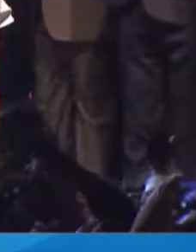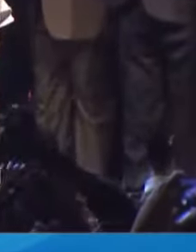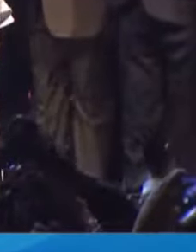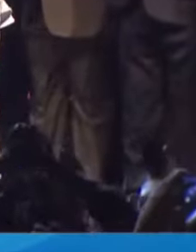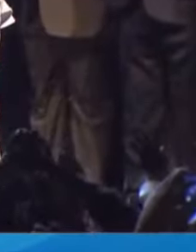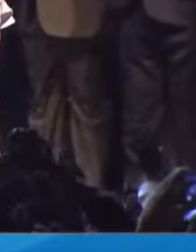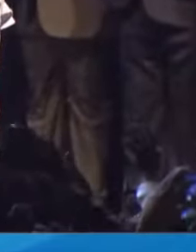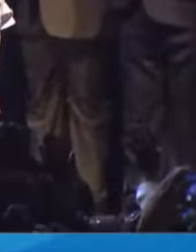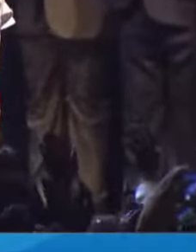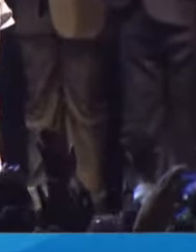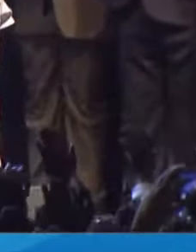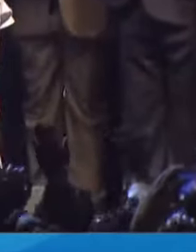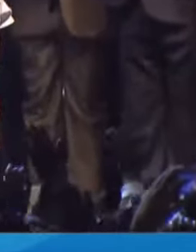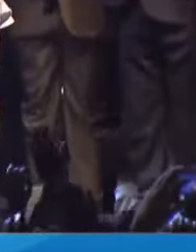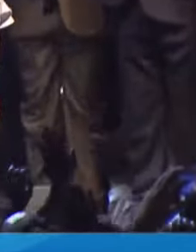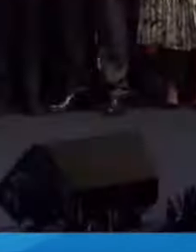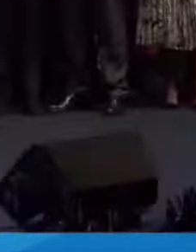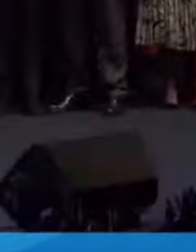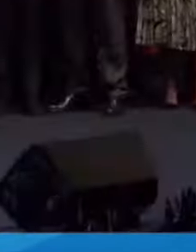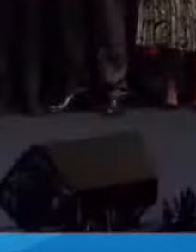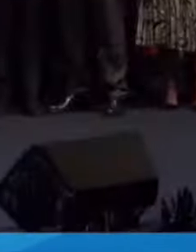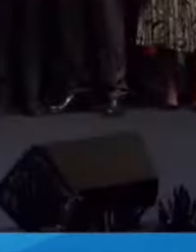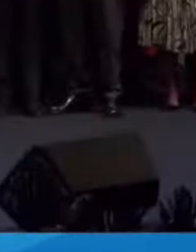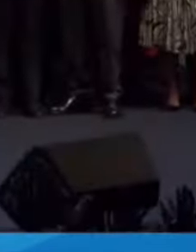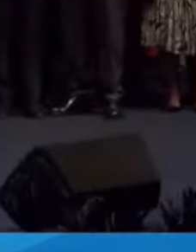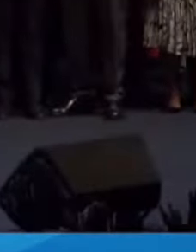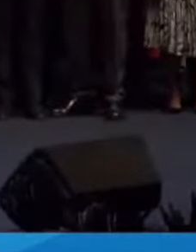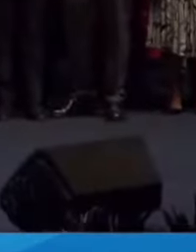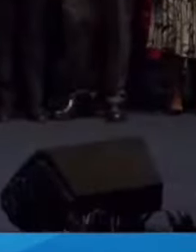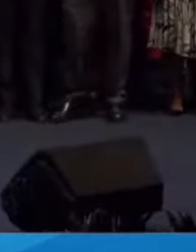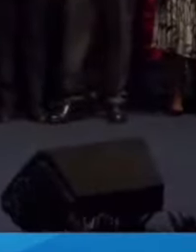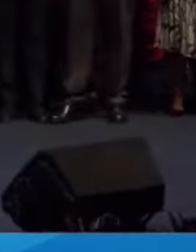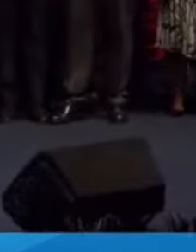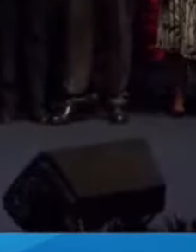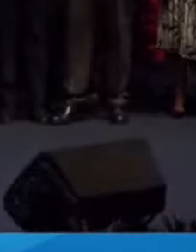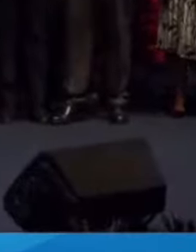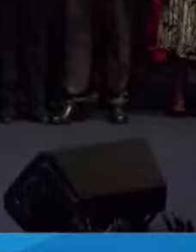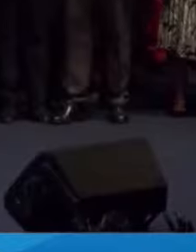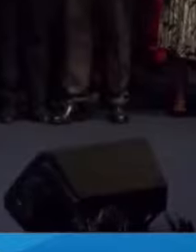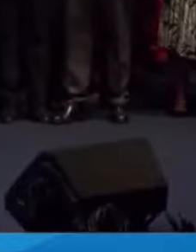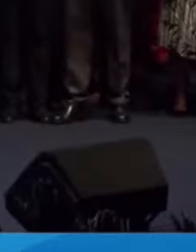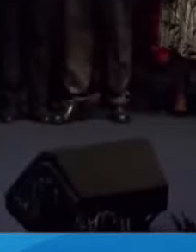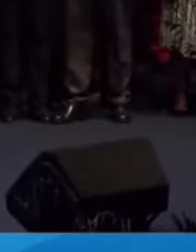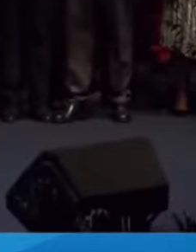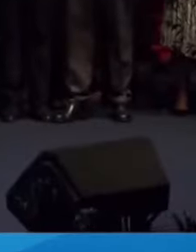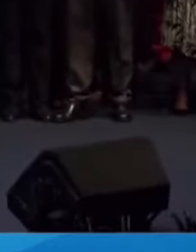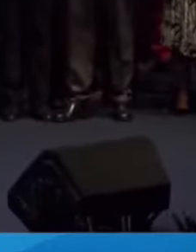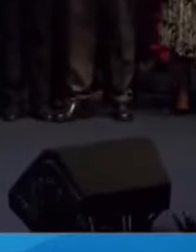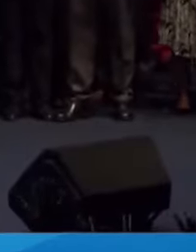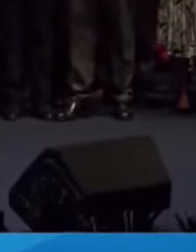opened and they will remain open as long as he's in